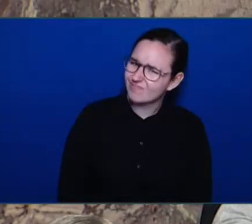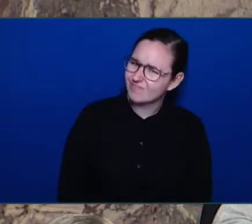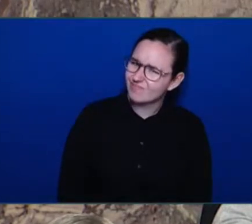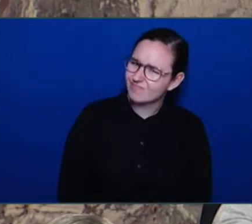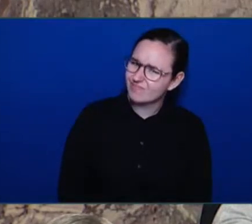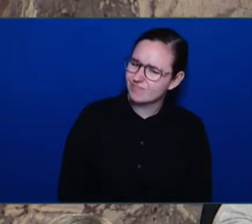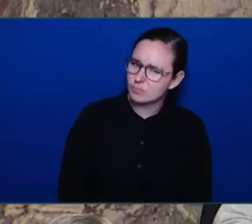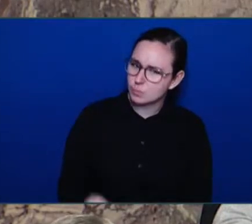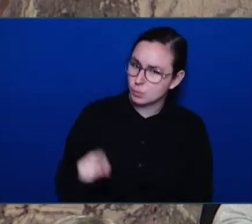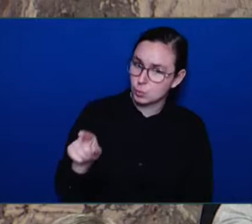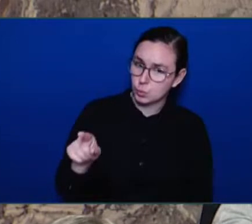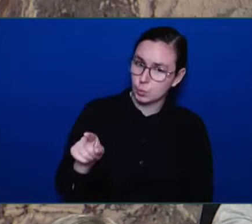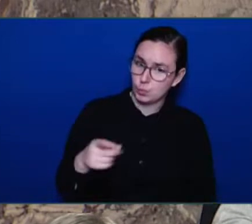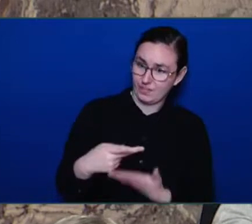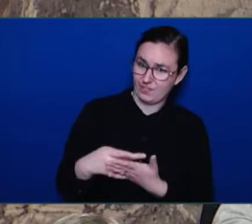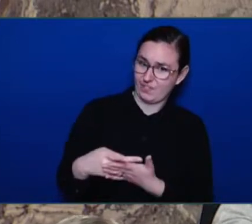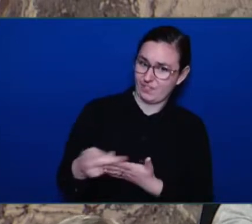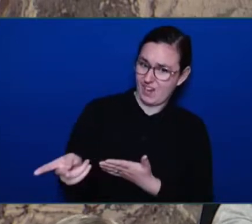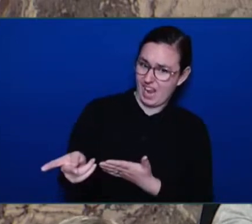You're the chair, member.